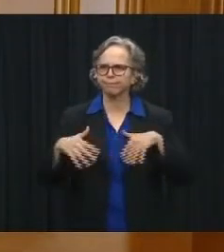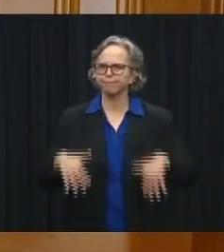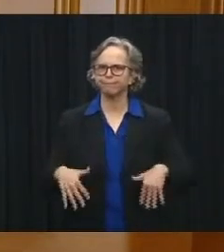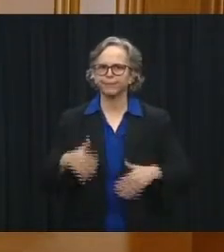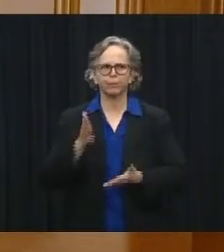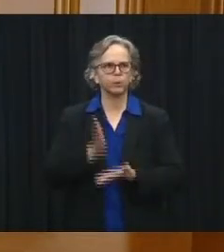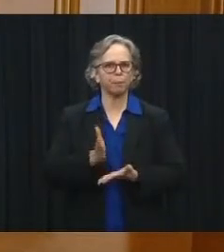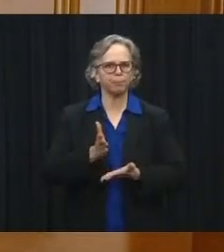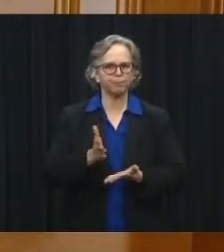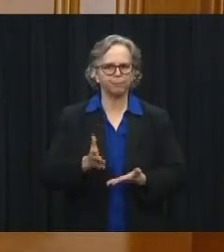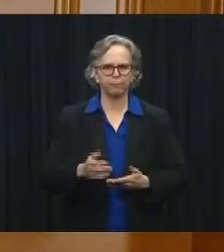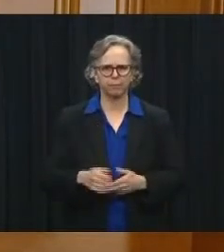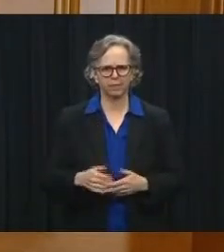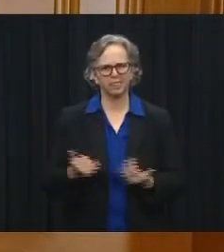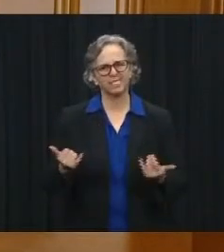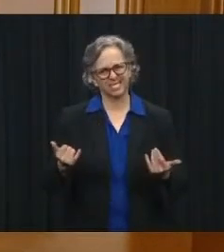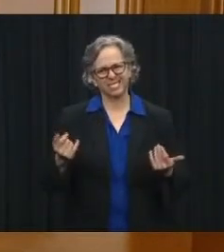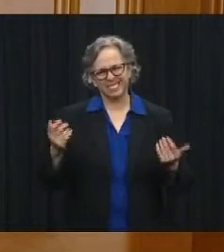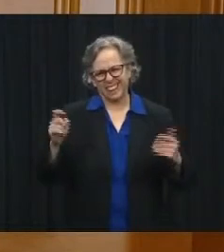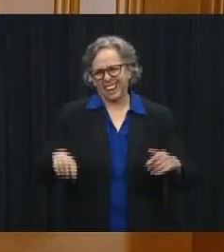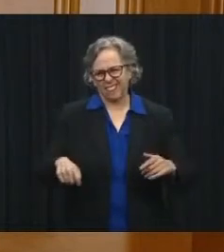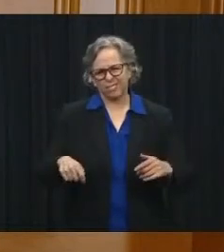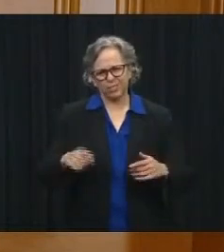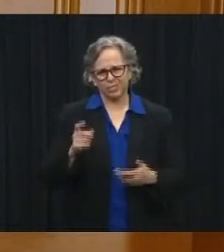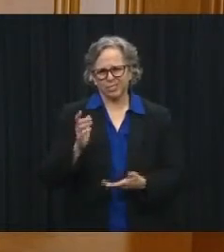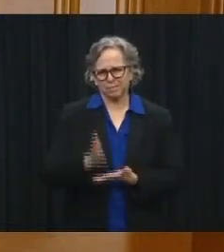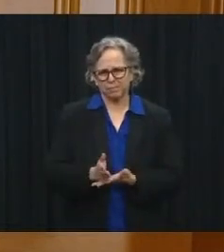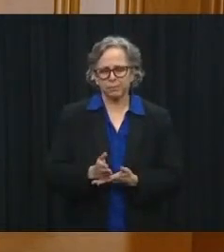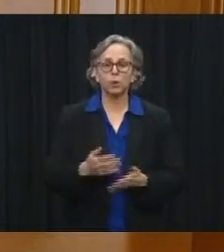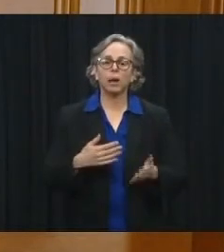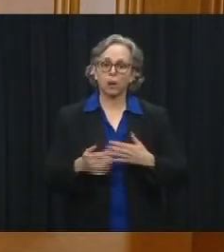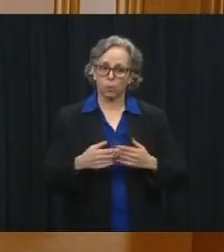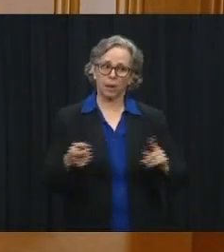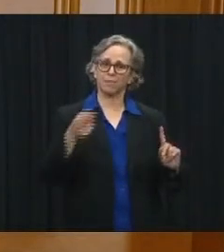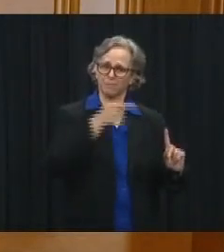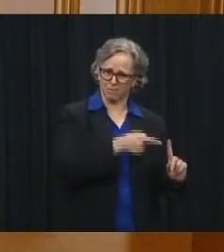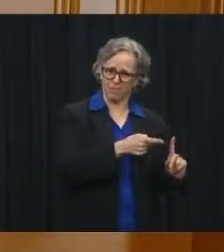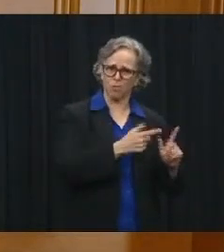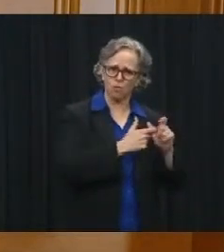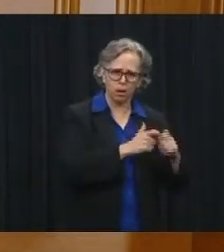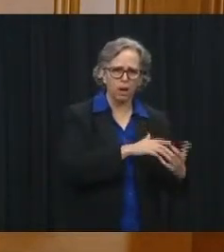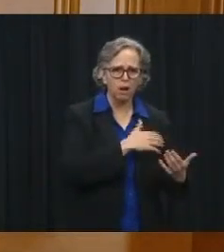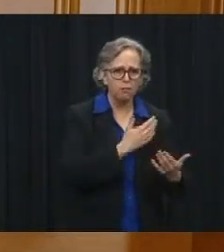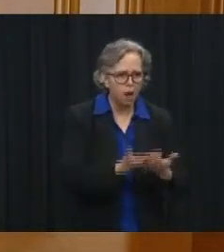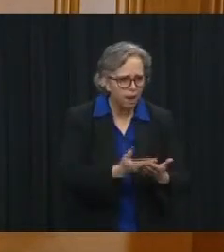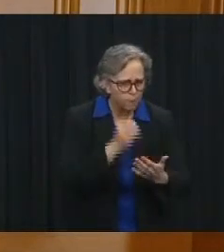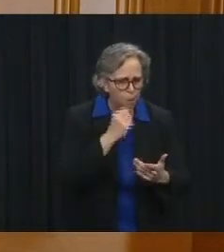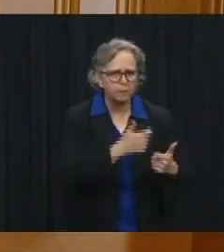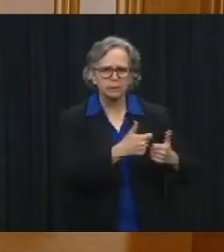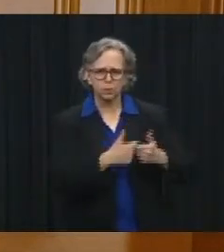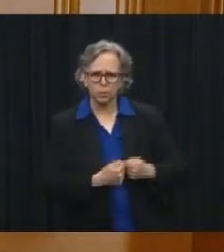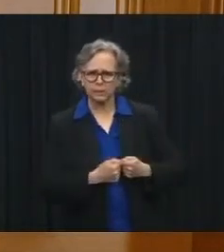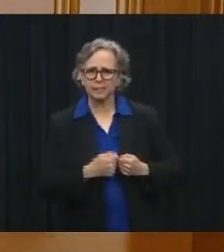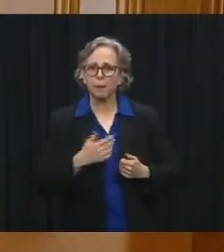season. Now, this young man is home now, and this is what he tweeted. My fellow college kids that are